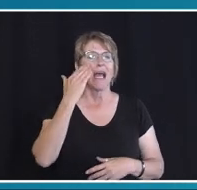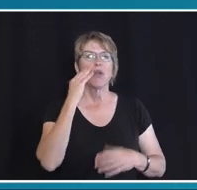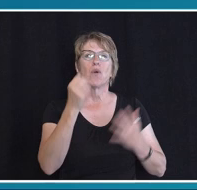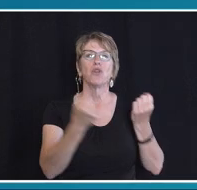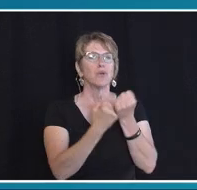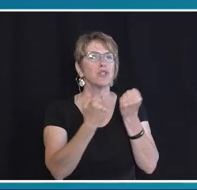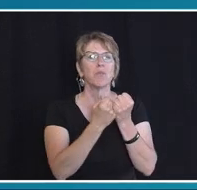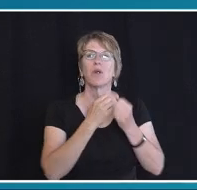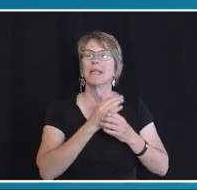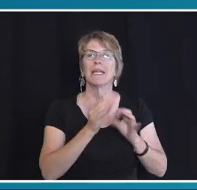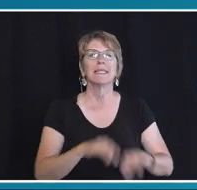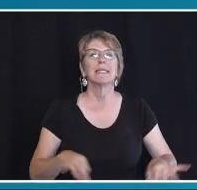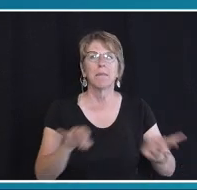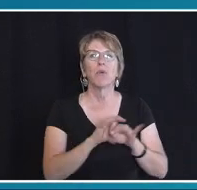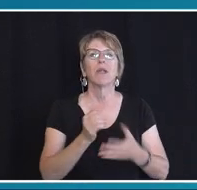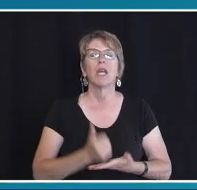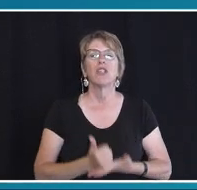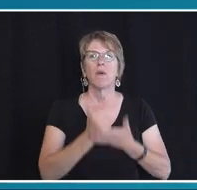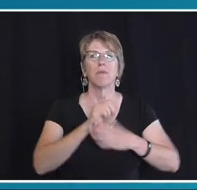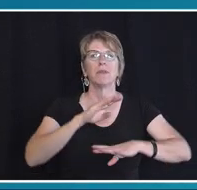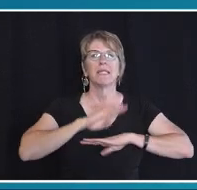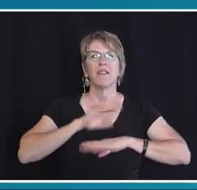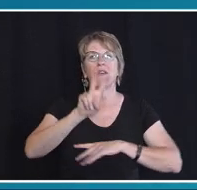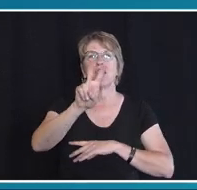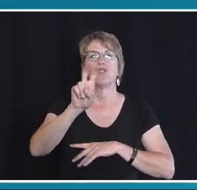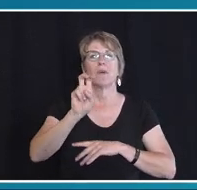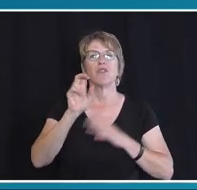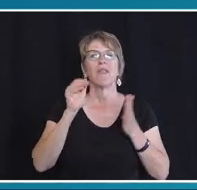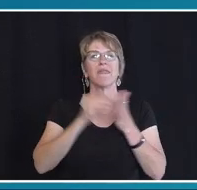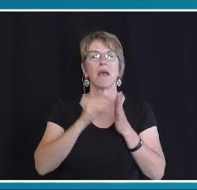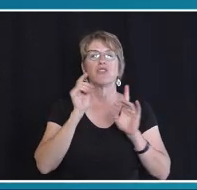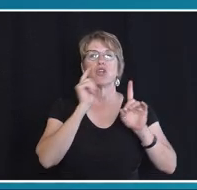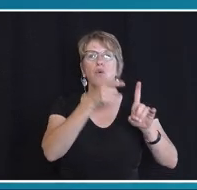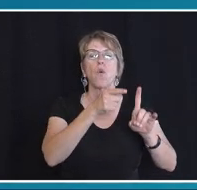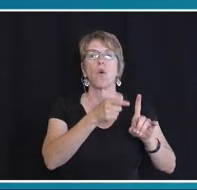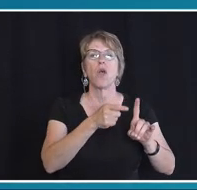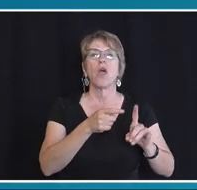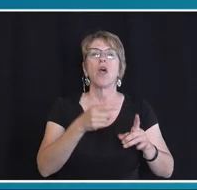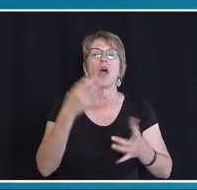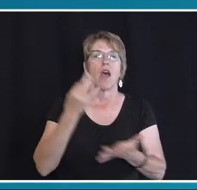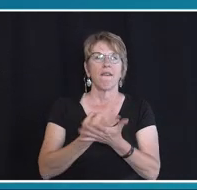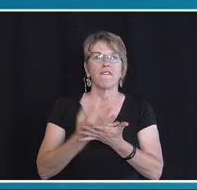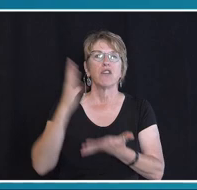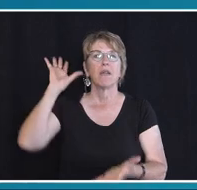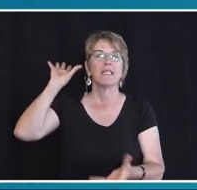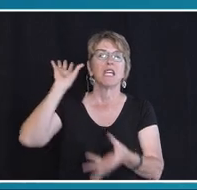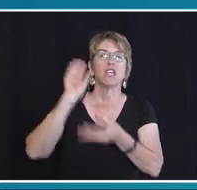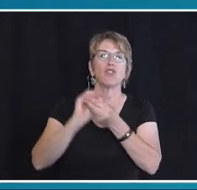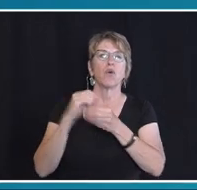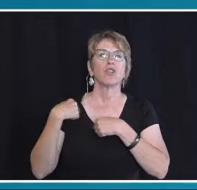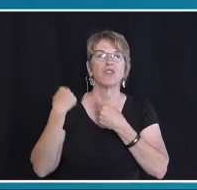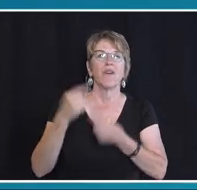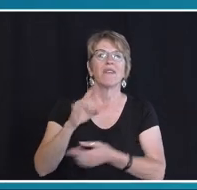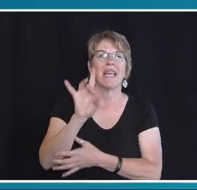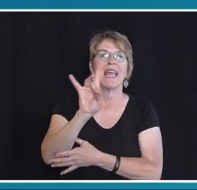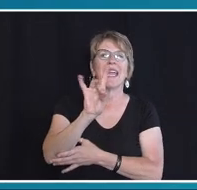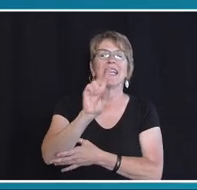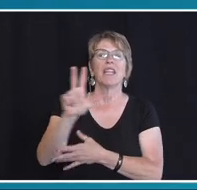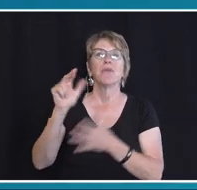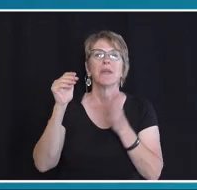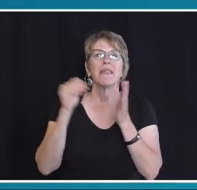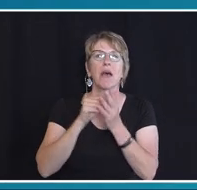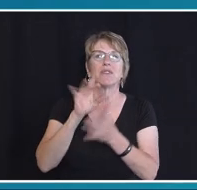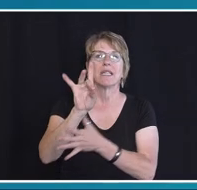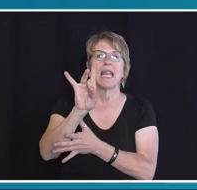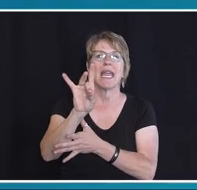is so important today in helping us reach our $200,000 goal. I'm excited to report that our fundraising total to date is up to